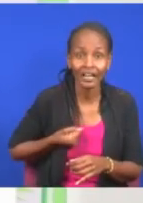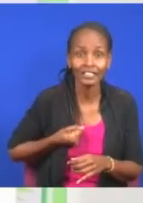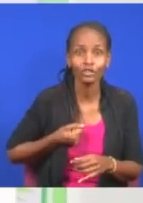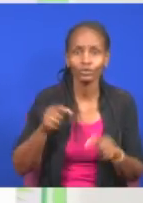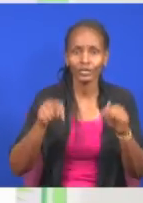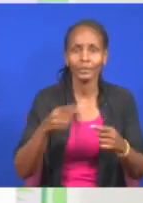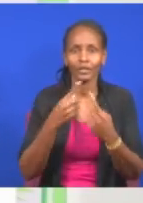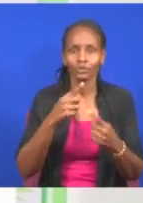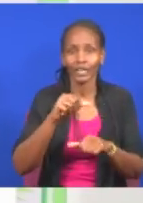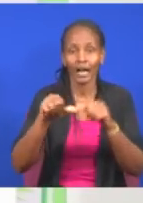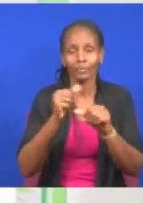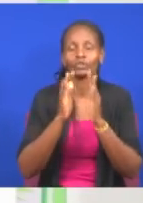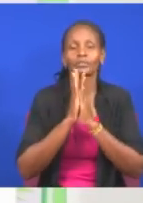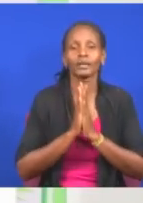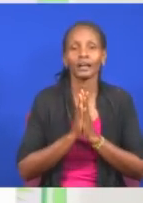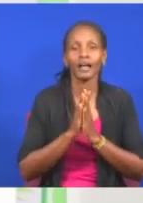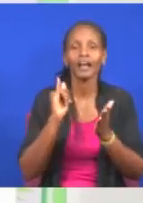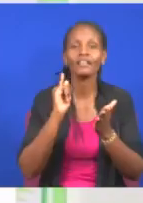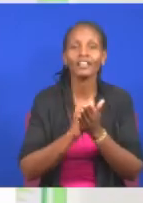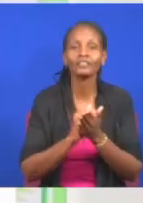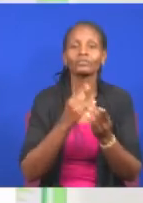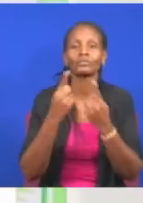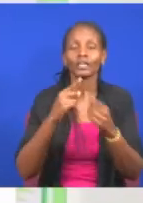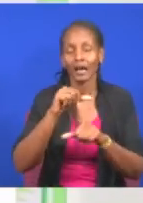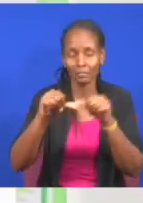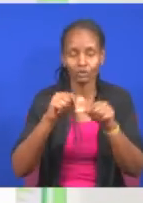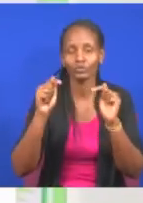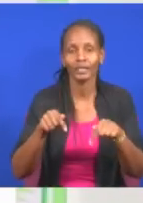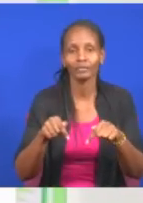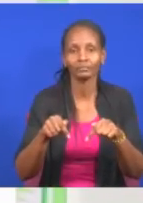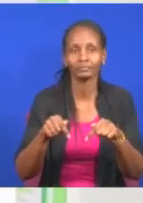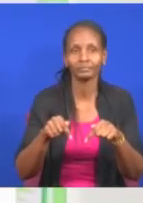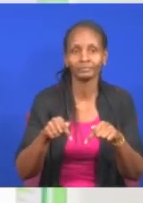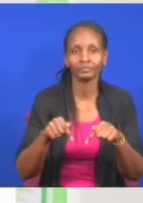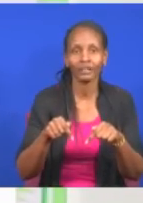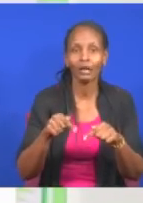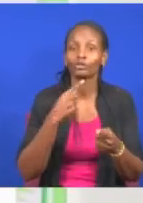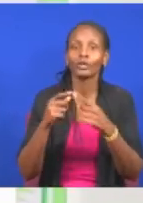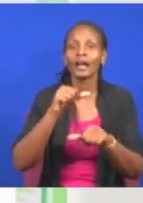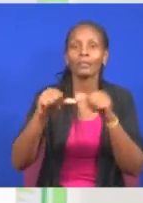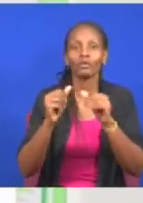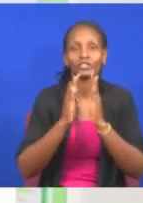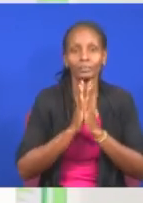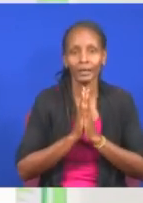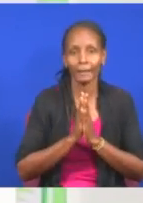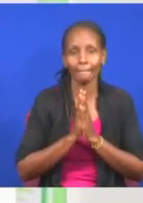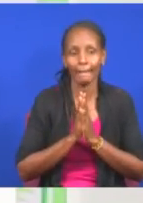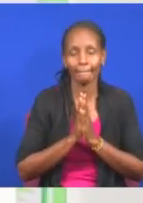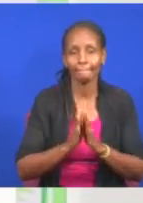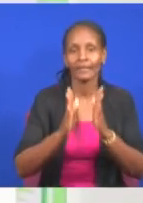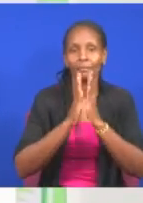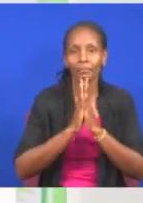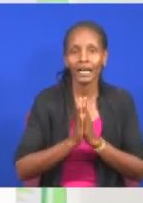about prayer. And that's what we are talking about today. We're talking about what, boys and girls? Prayer. And prayer